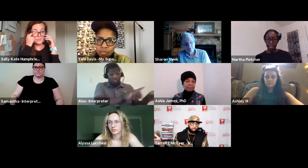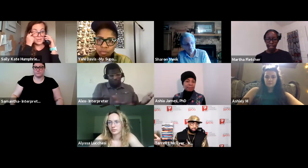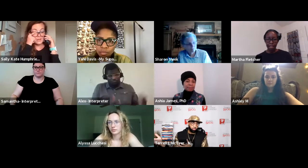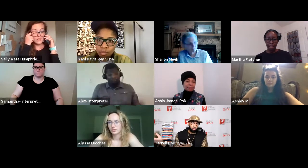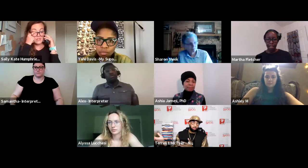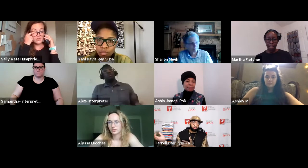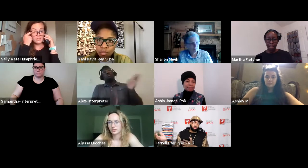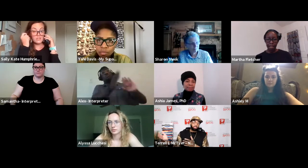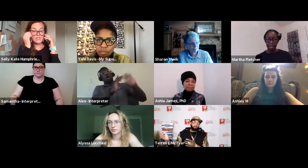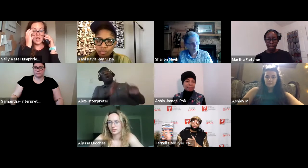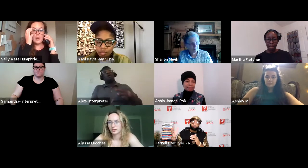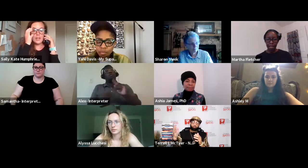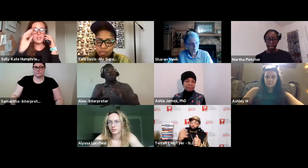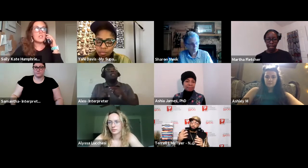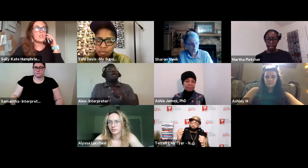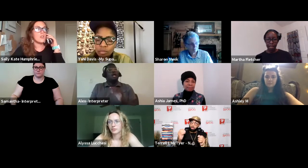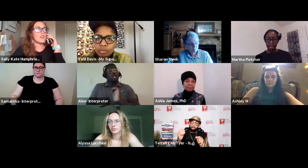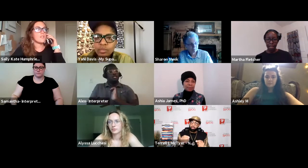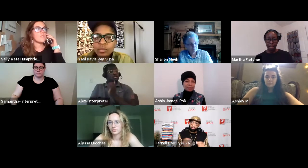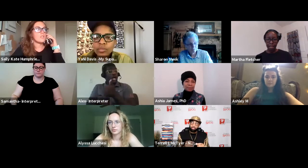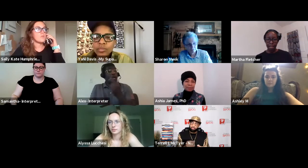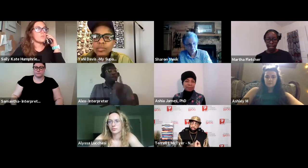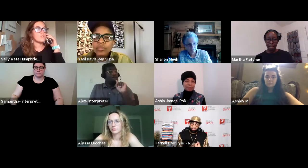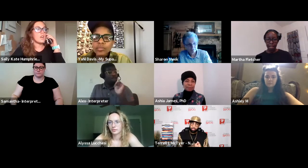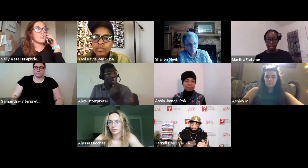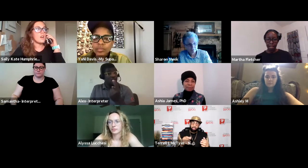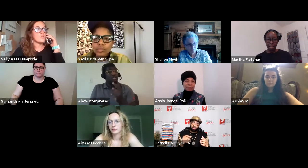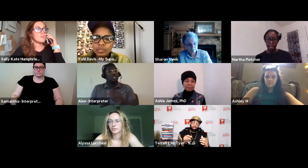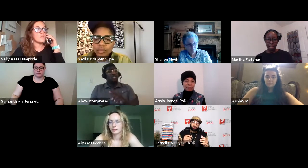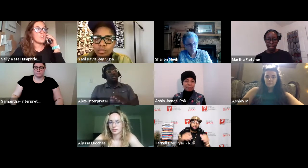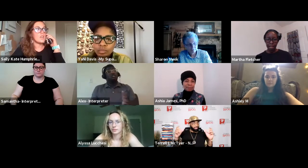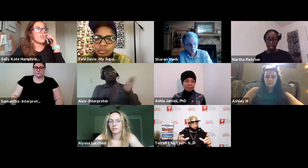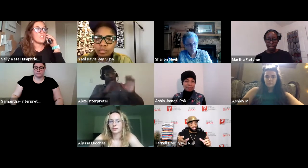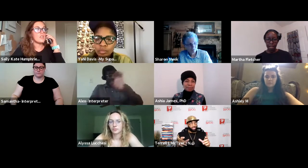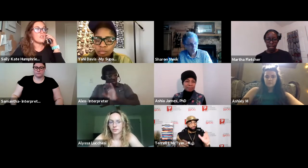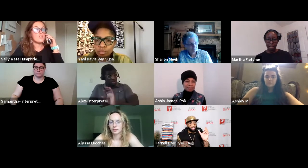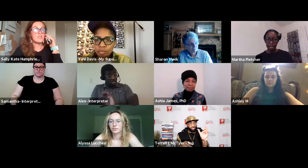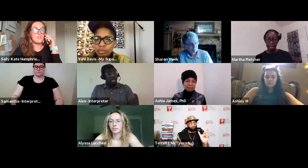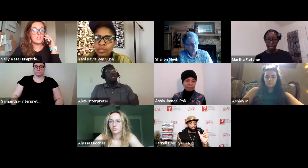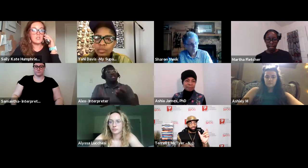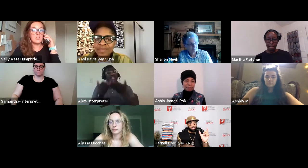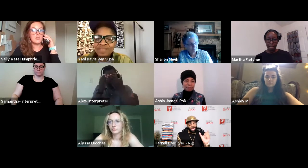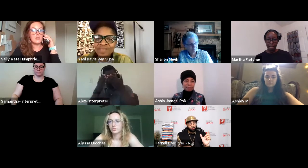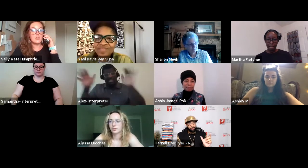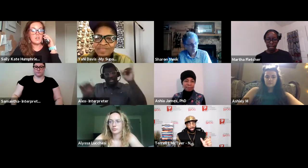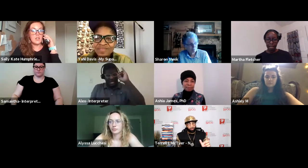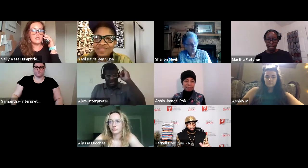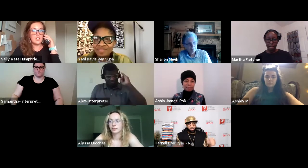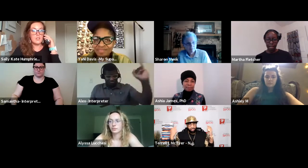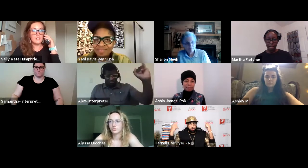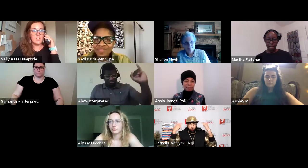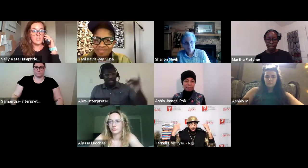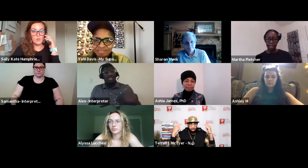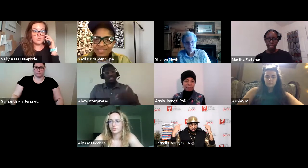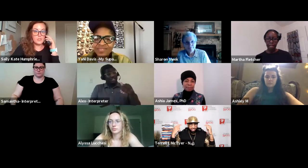first century church, there were four very clear things that they did. And funny enough, they fit within the acronym LIFE.